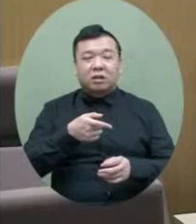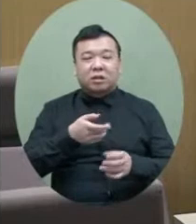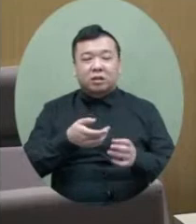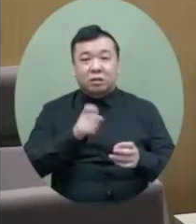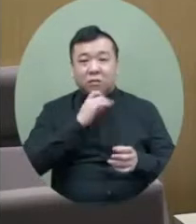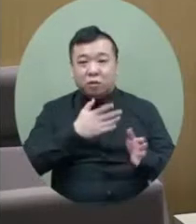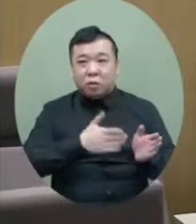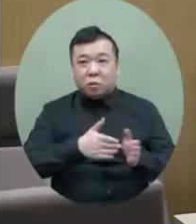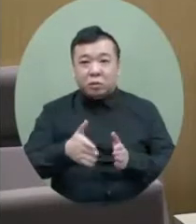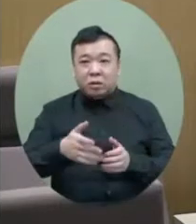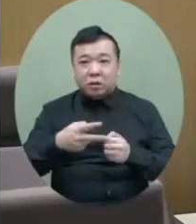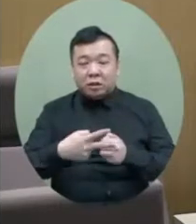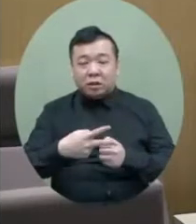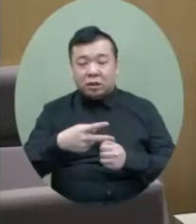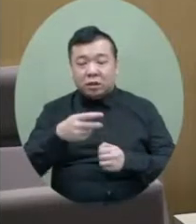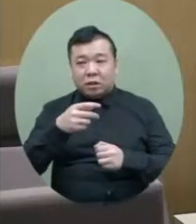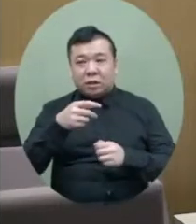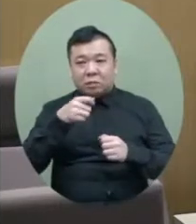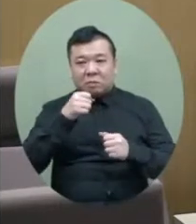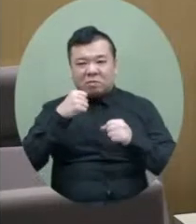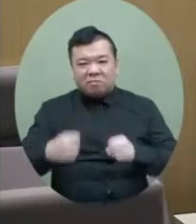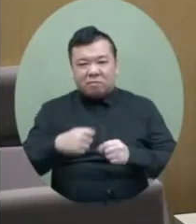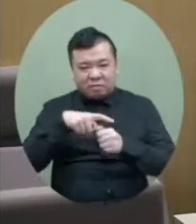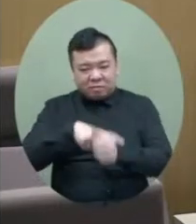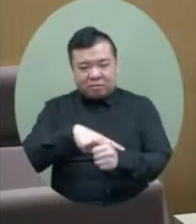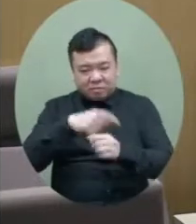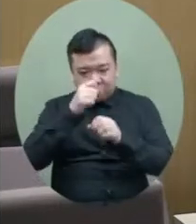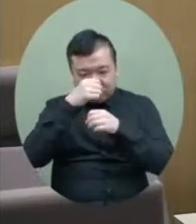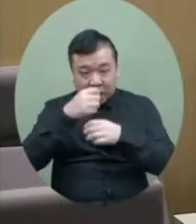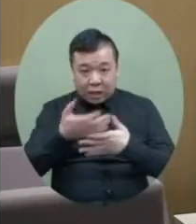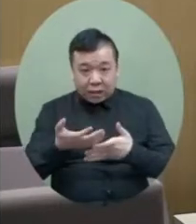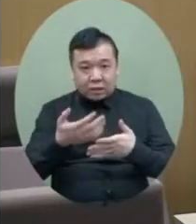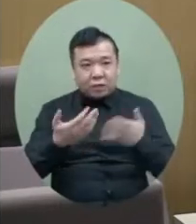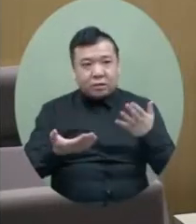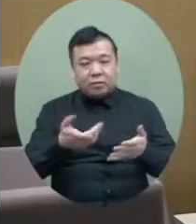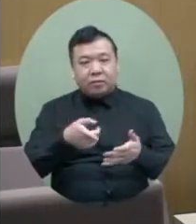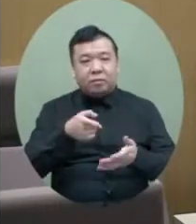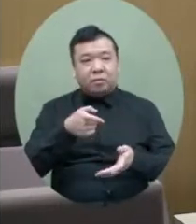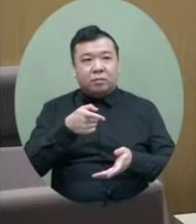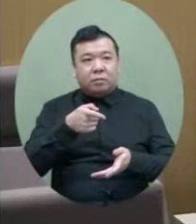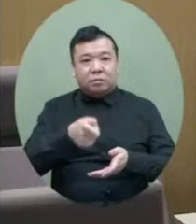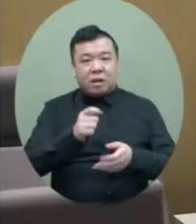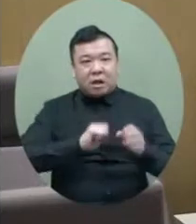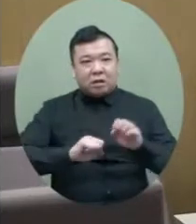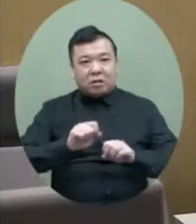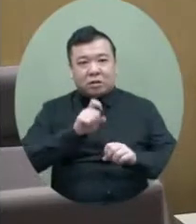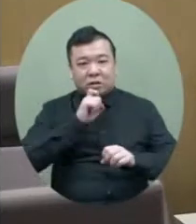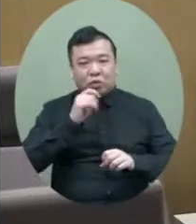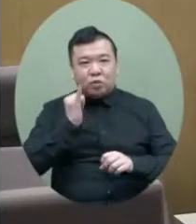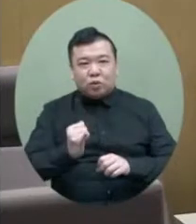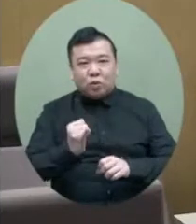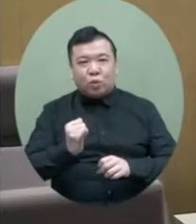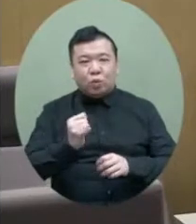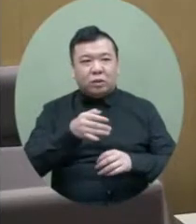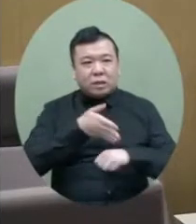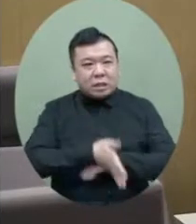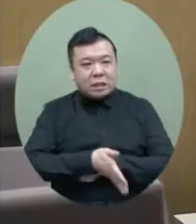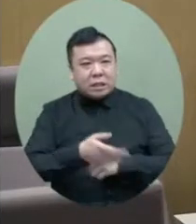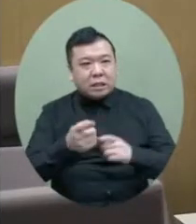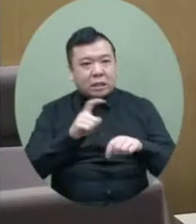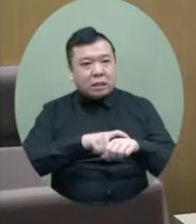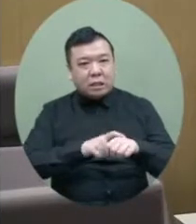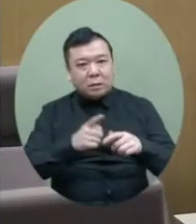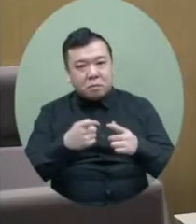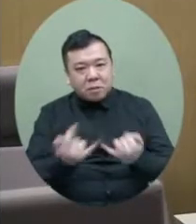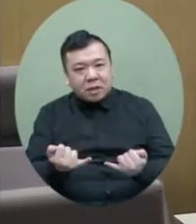incubated cases? Will you arrange a second round of compulsory testing? Do you see that the operation